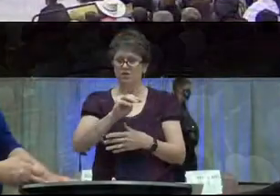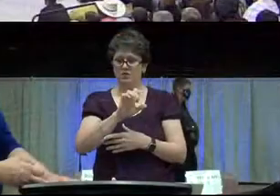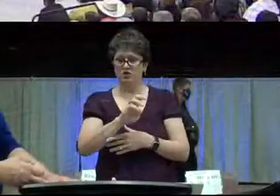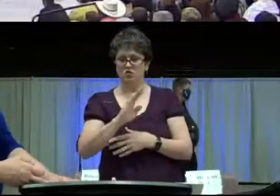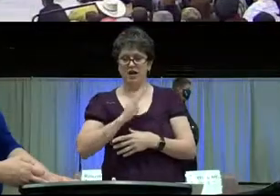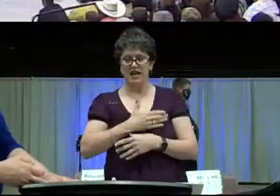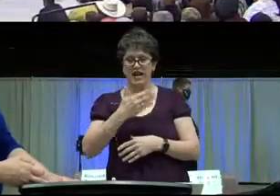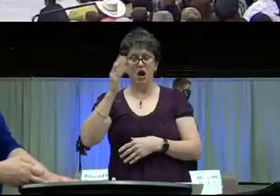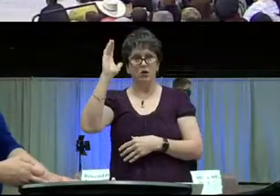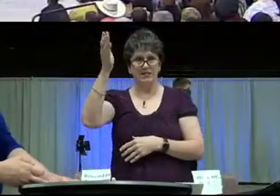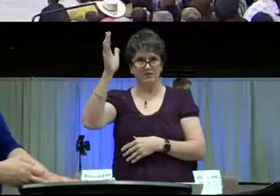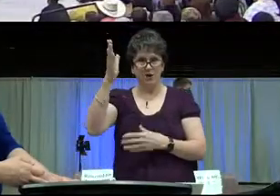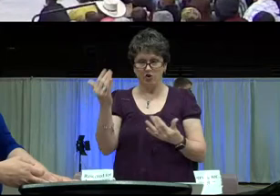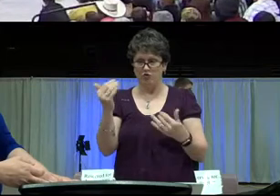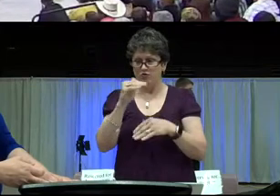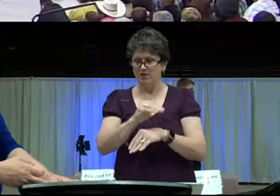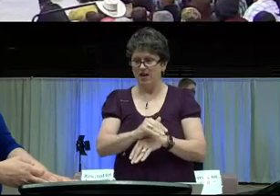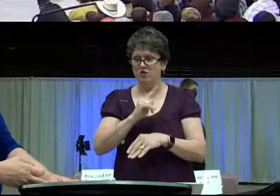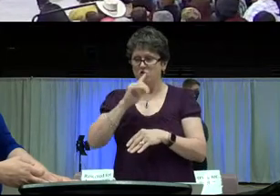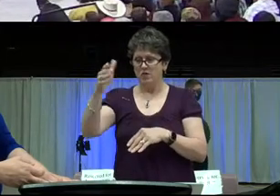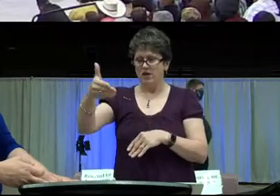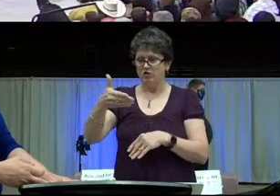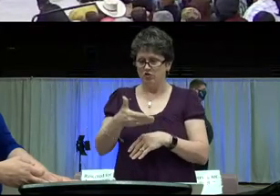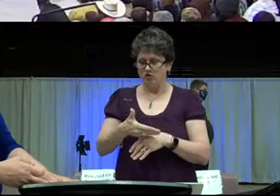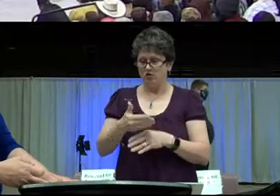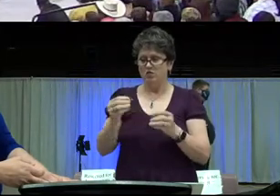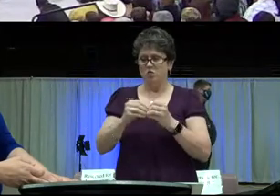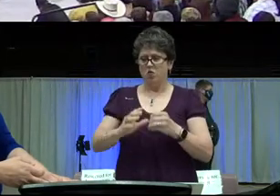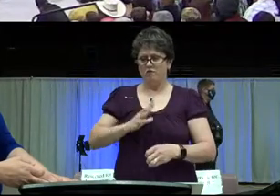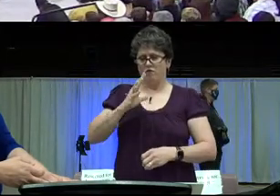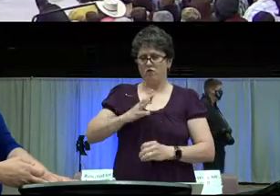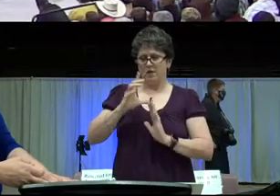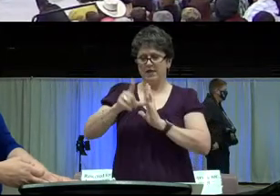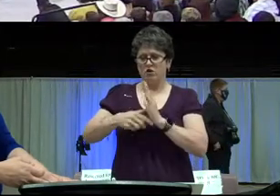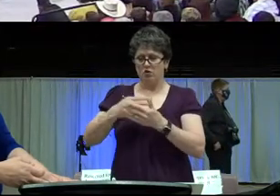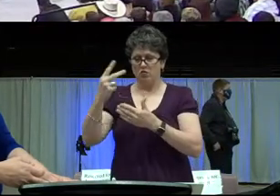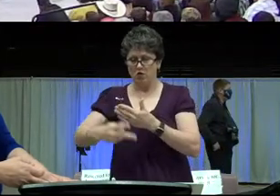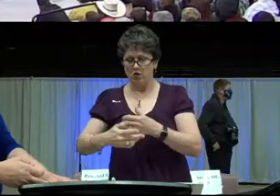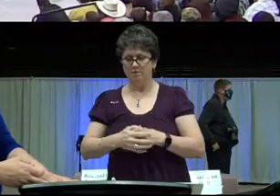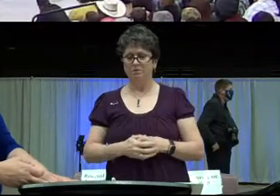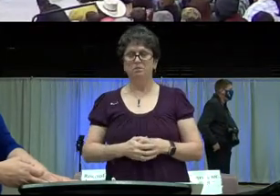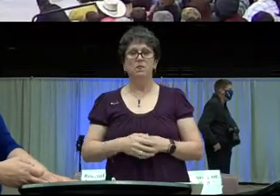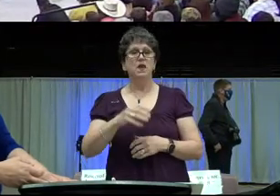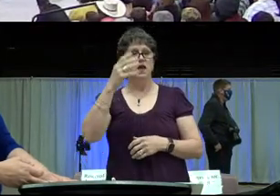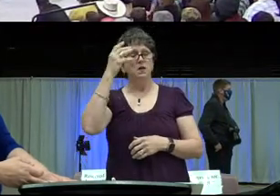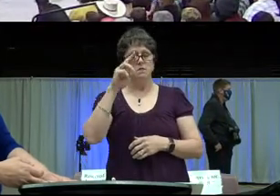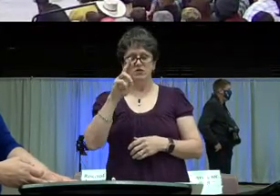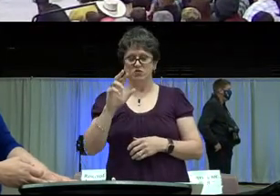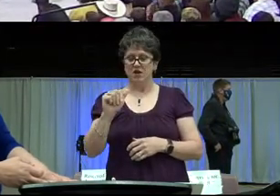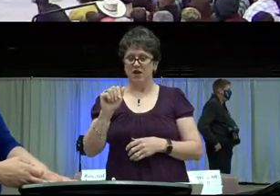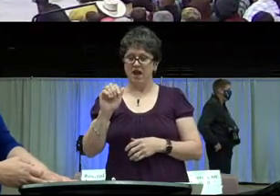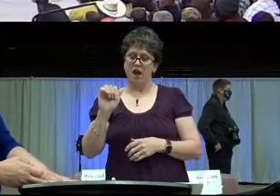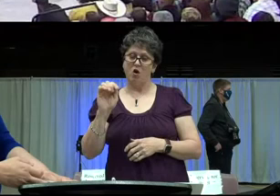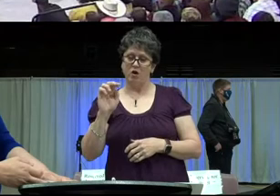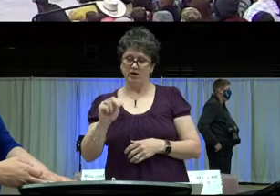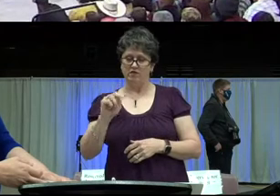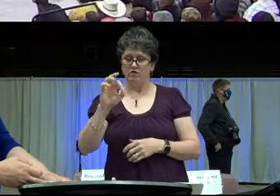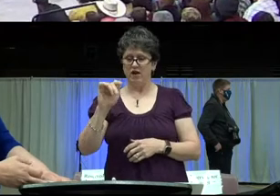MSU and our commencement speaker, who will be introduced more formally later in the program. Mr. Aaron Frank,